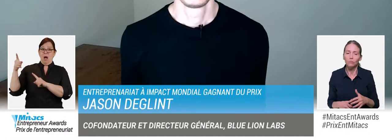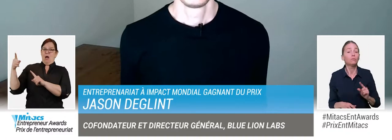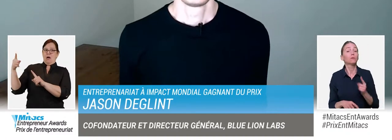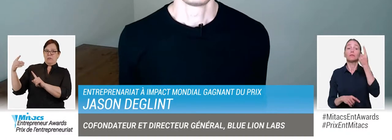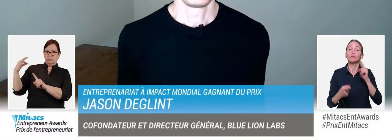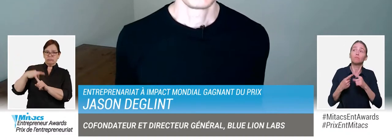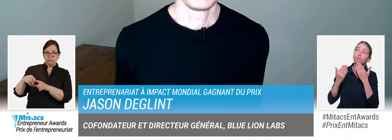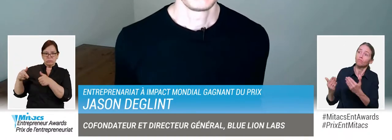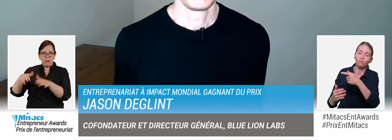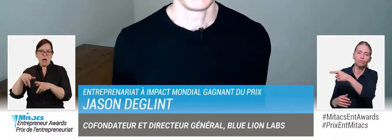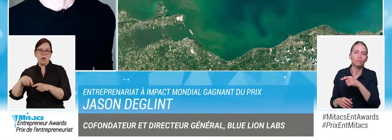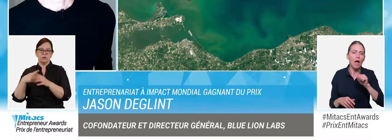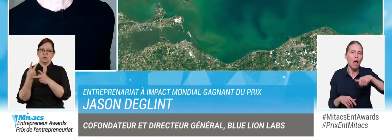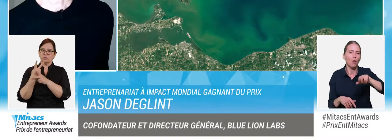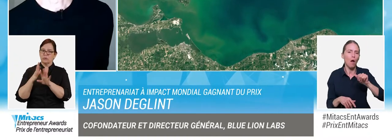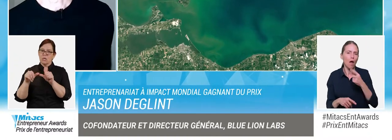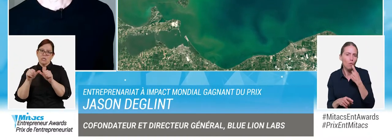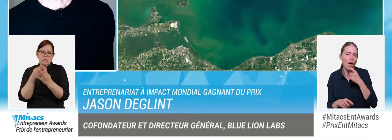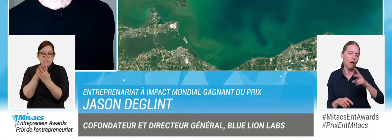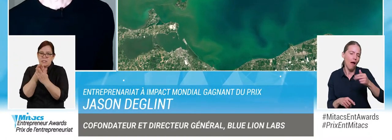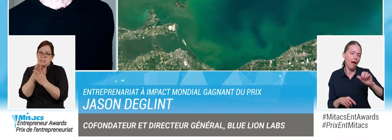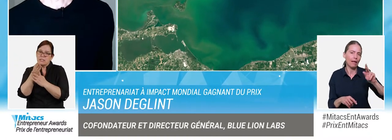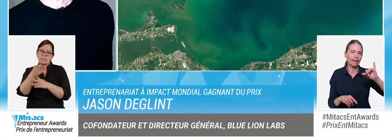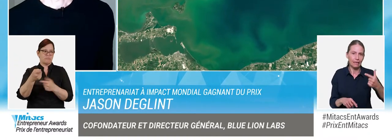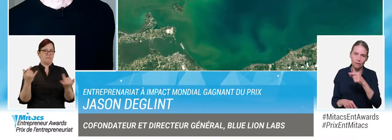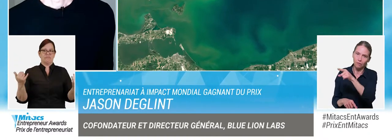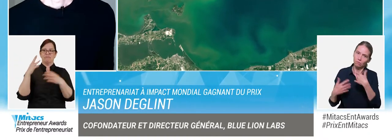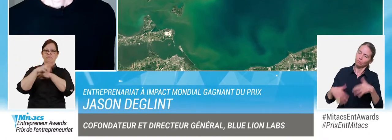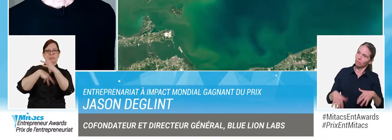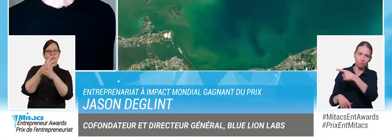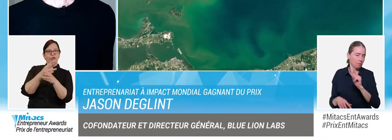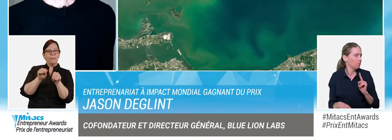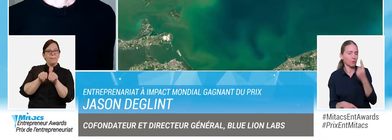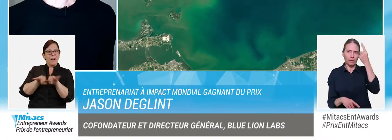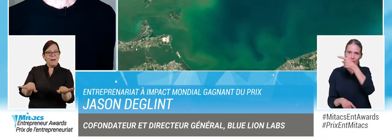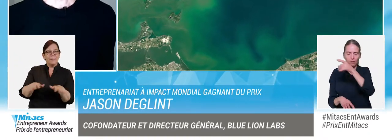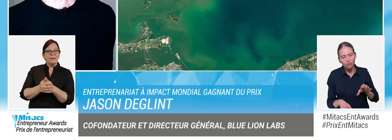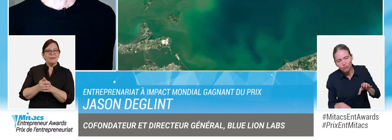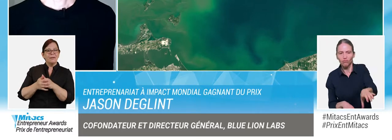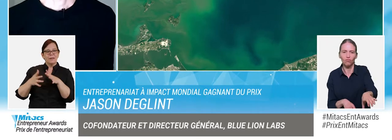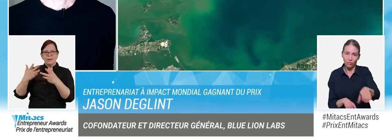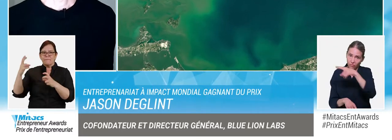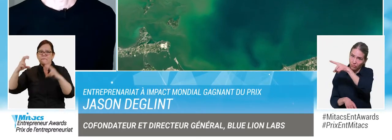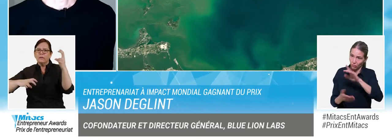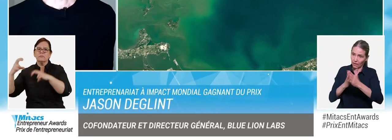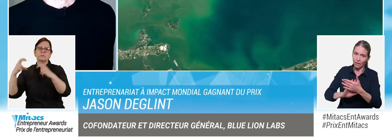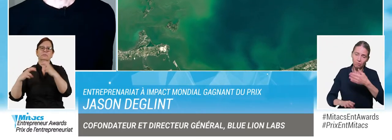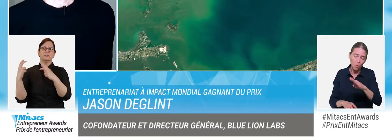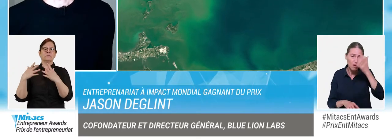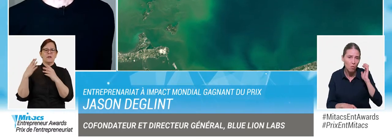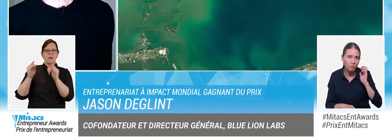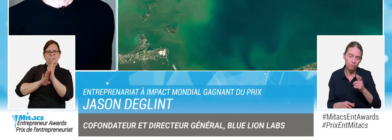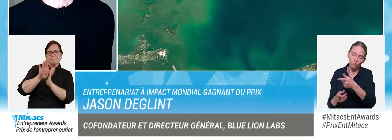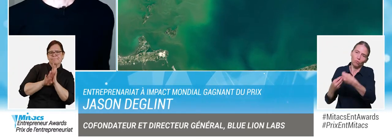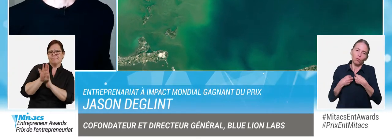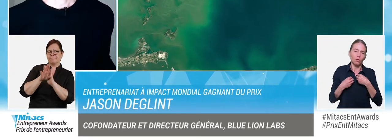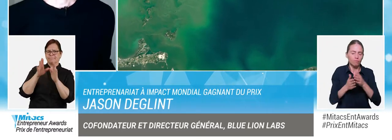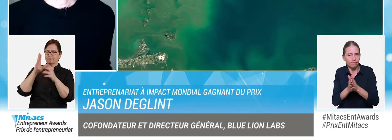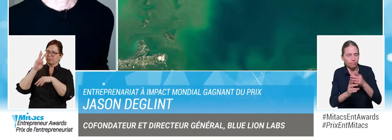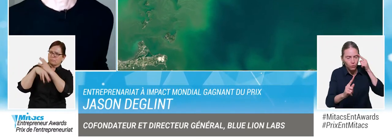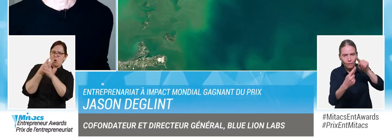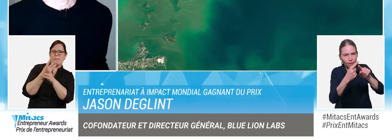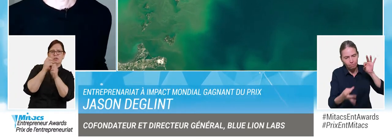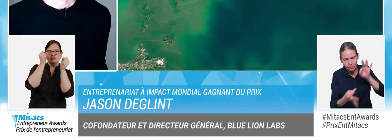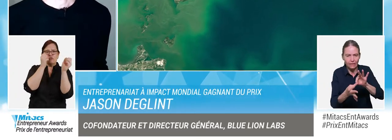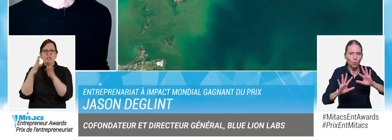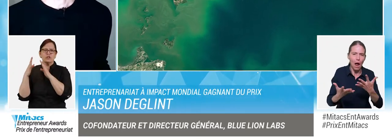financially while continuing to have my full focus on Blue Lion. It's thanks to the Mitacs Accelerate Entrepreneur Program that I took a